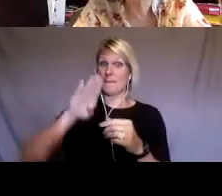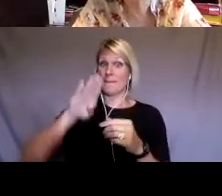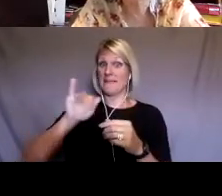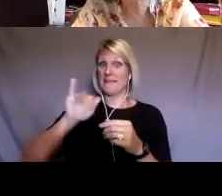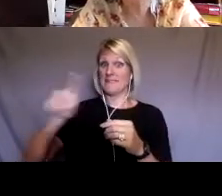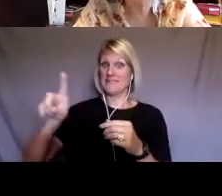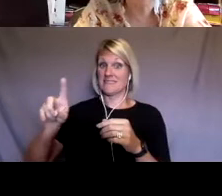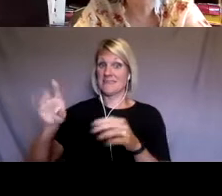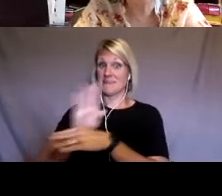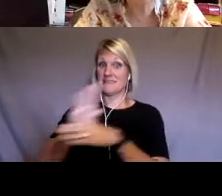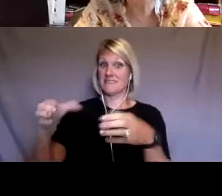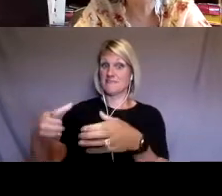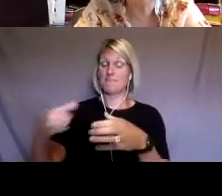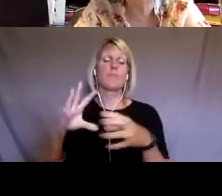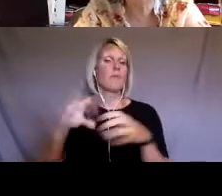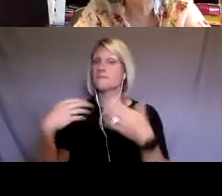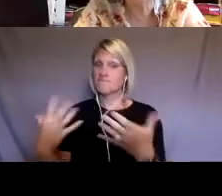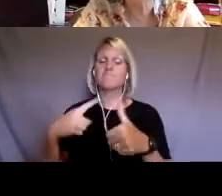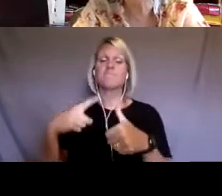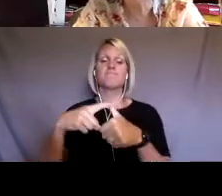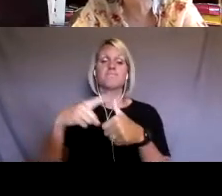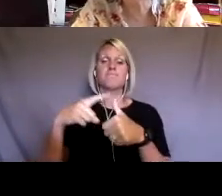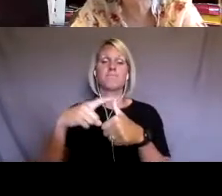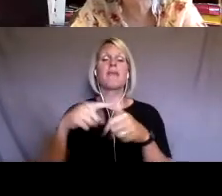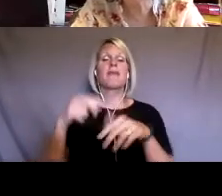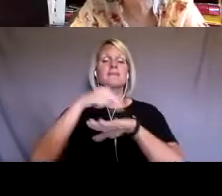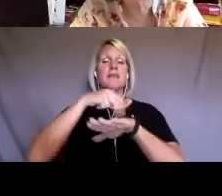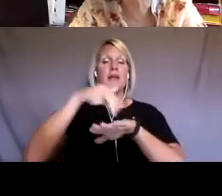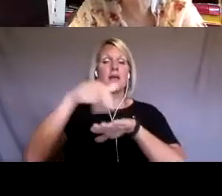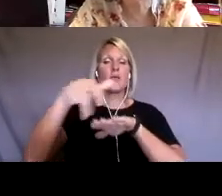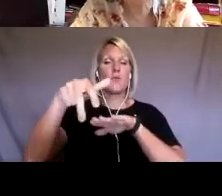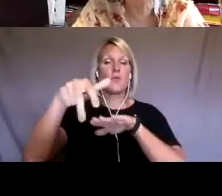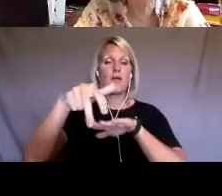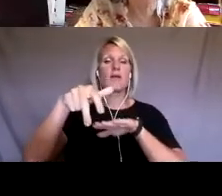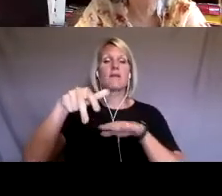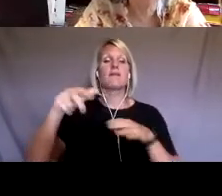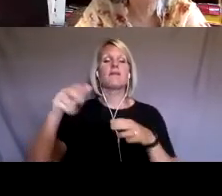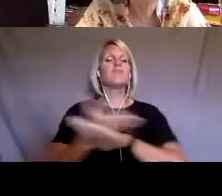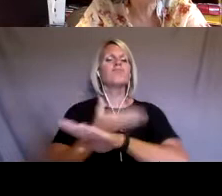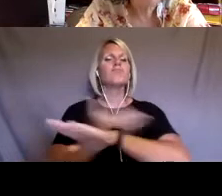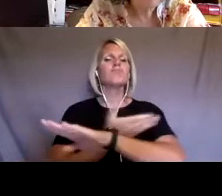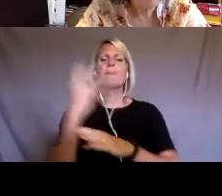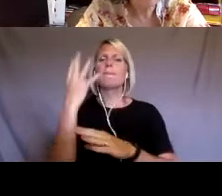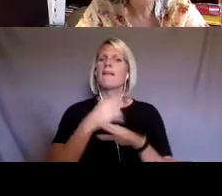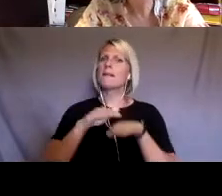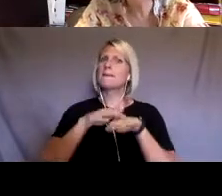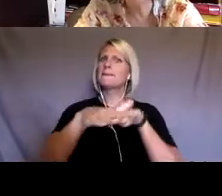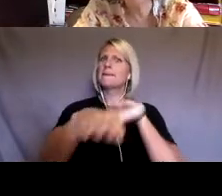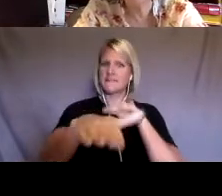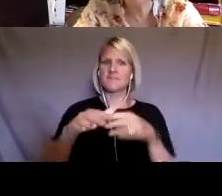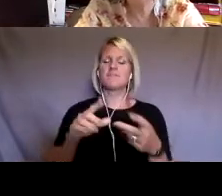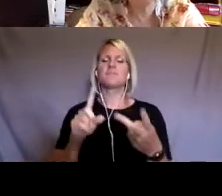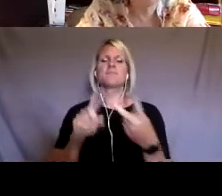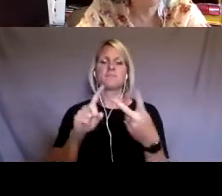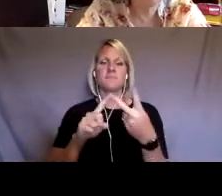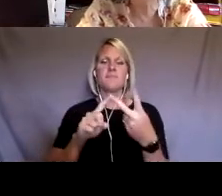typically include sidewalk beautification in these, again, specific stretches of sidewalks, sidewalk